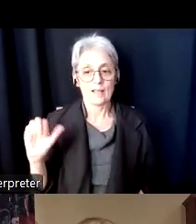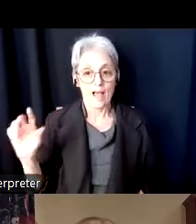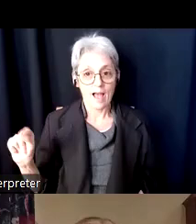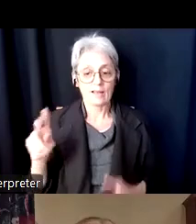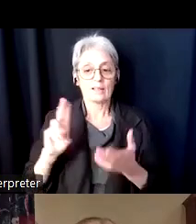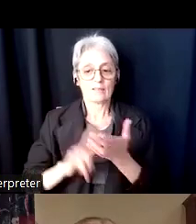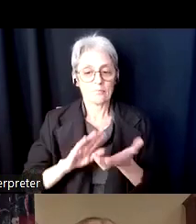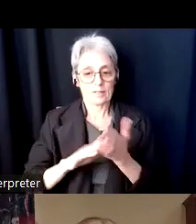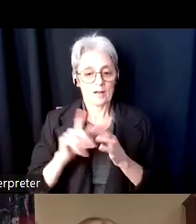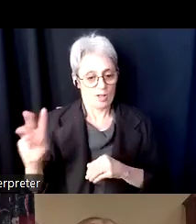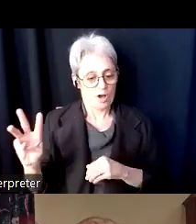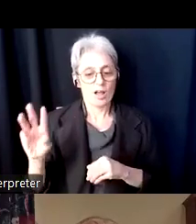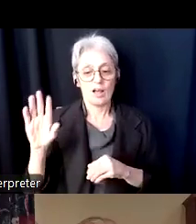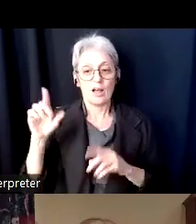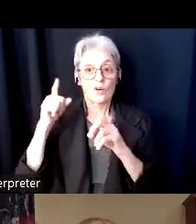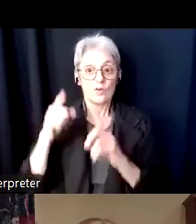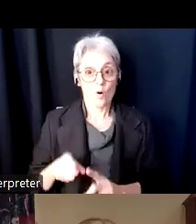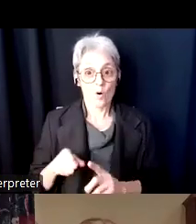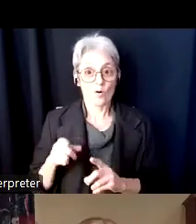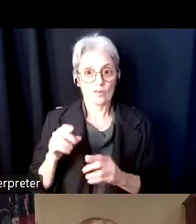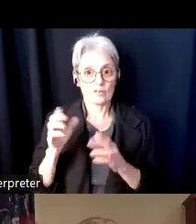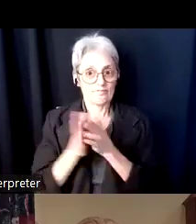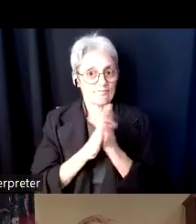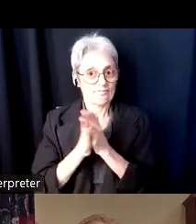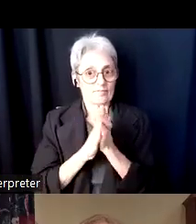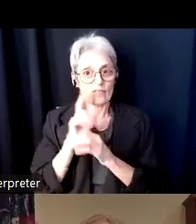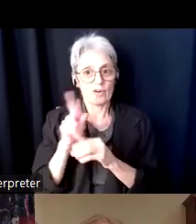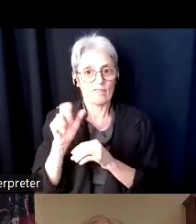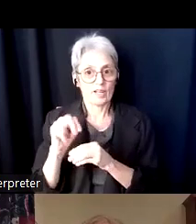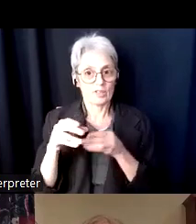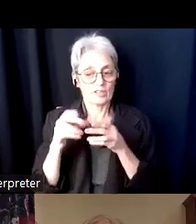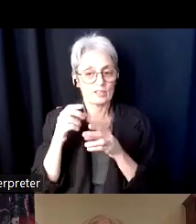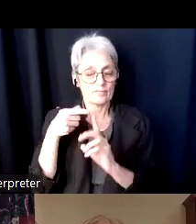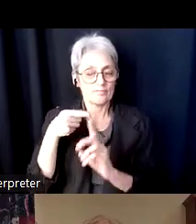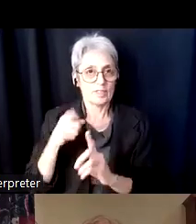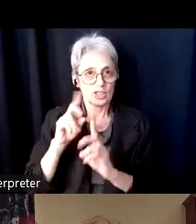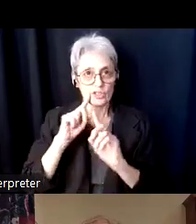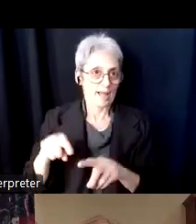ambitious goals for veteran-directed care. So exciting to see that growth. Next slide, please.